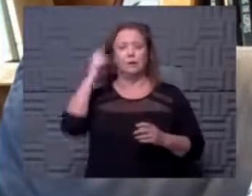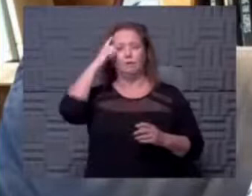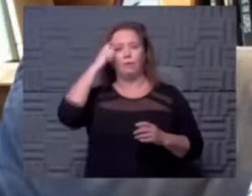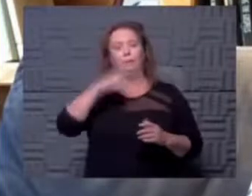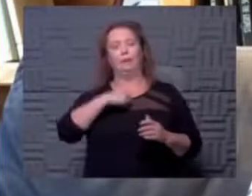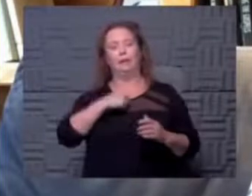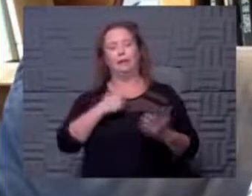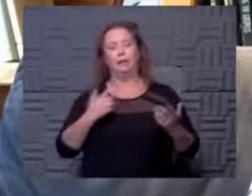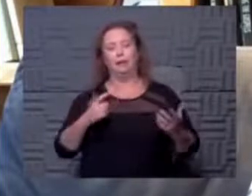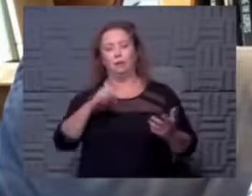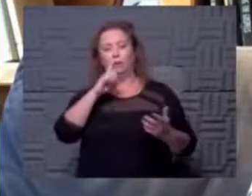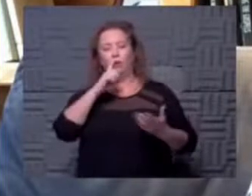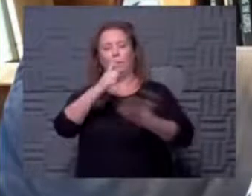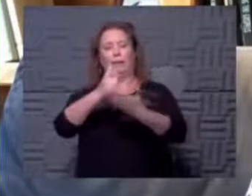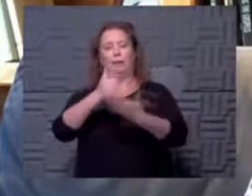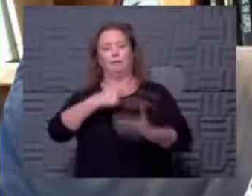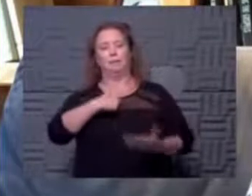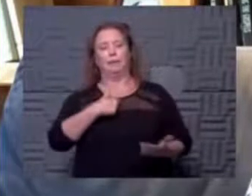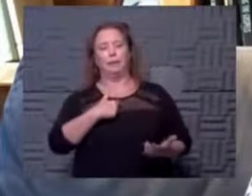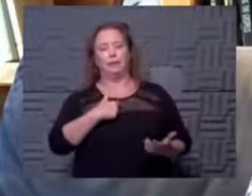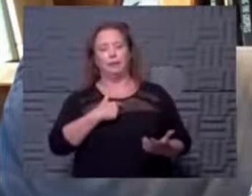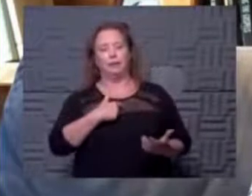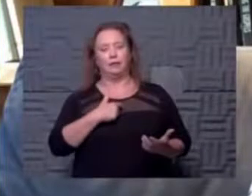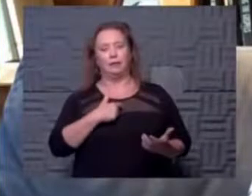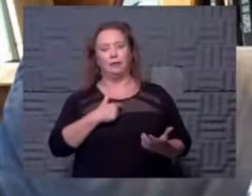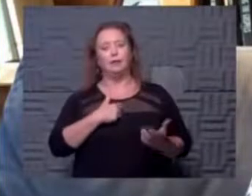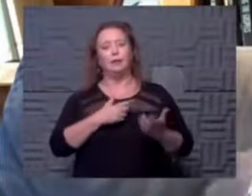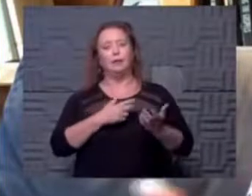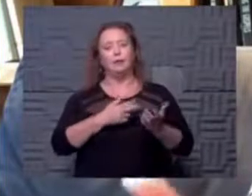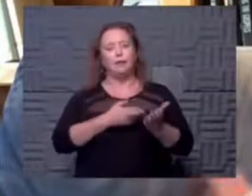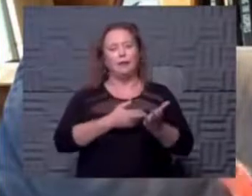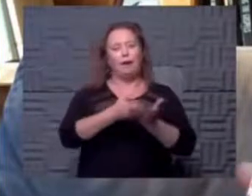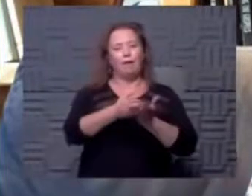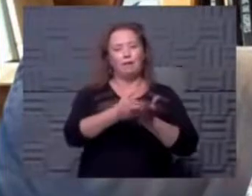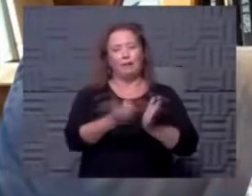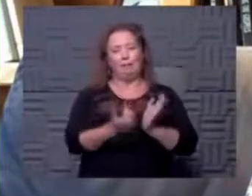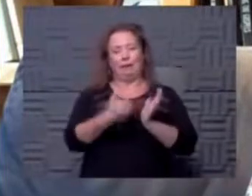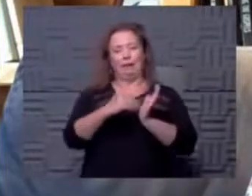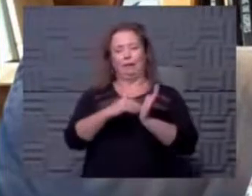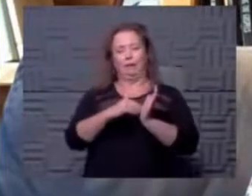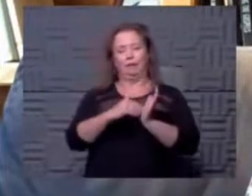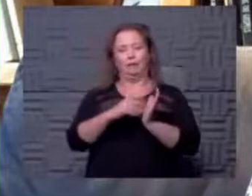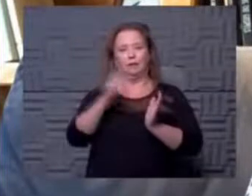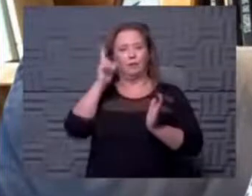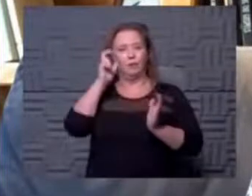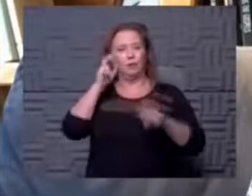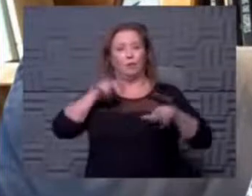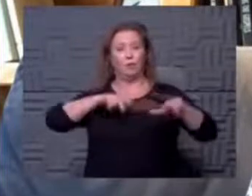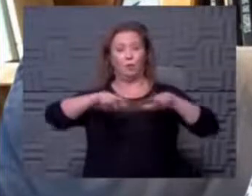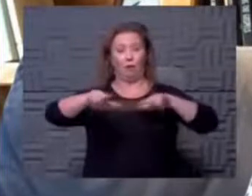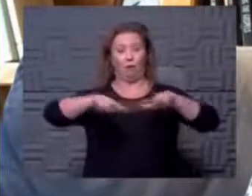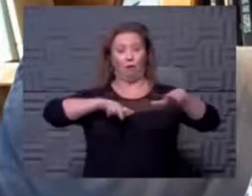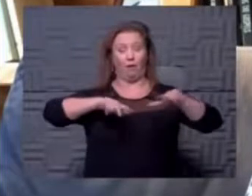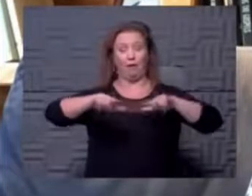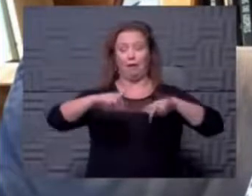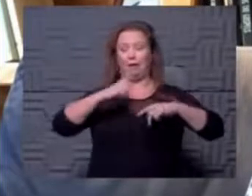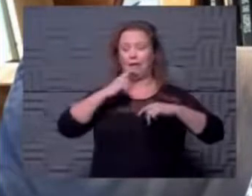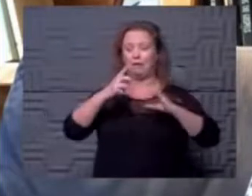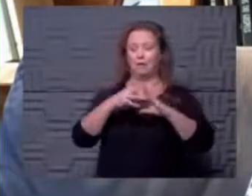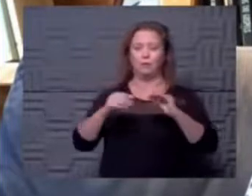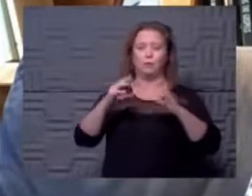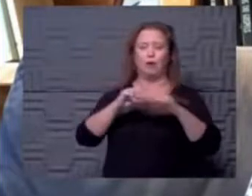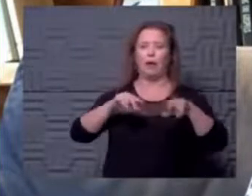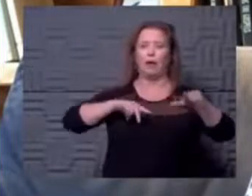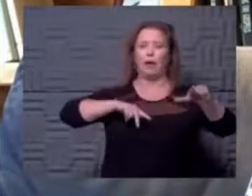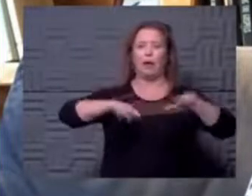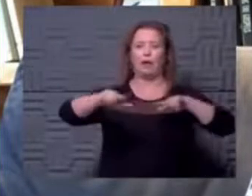what really helps is, beyond that honesty, is again, as we've heard, walking. I tell the story. I have